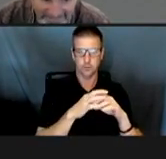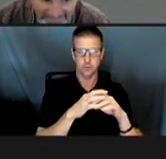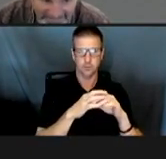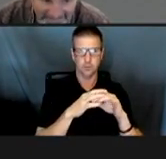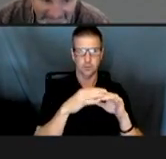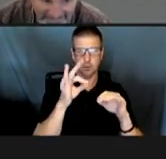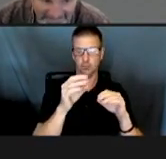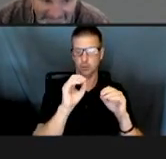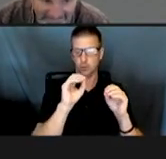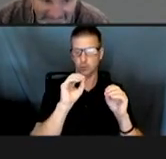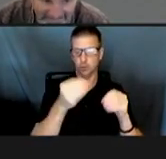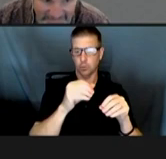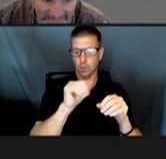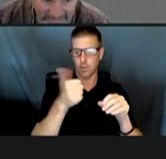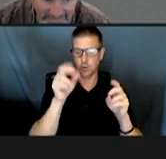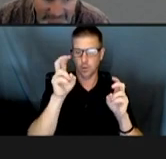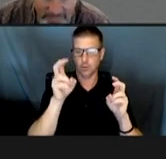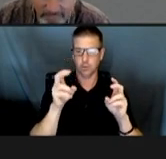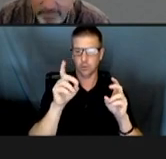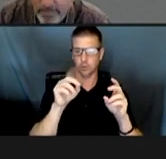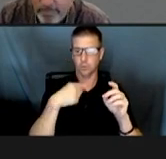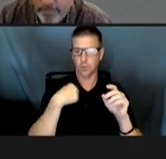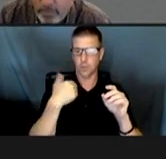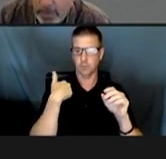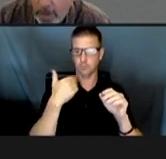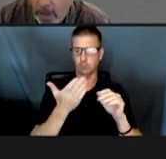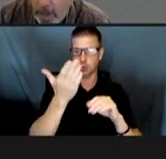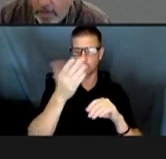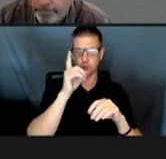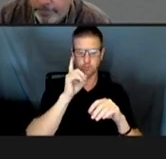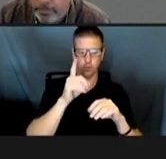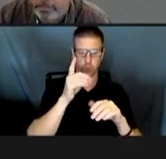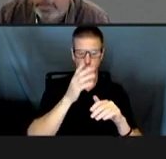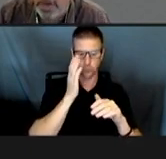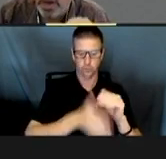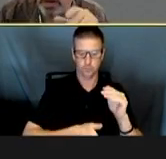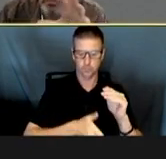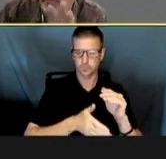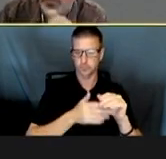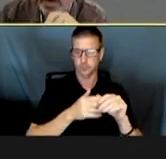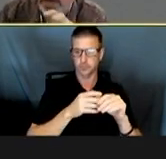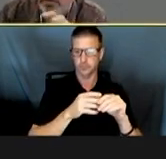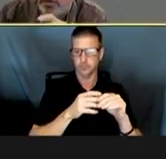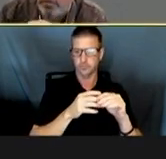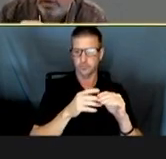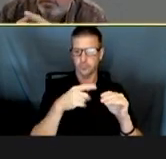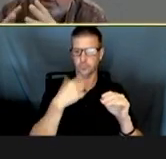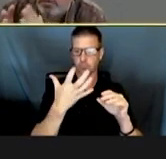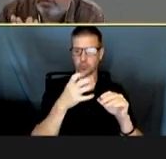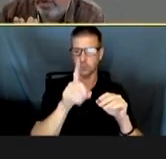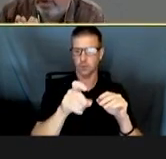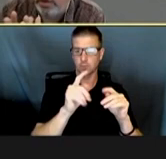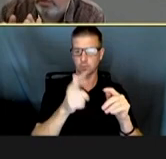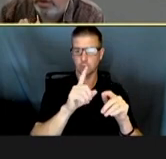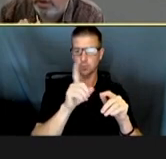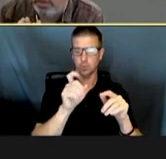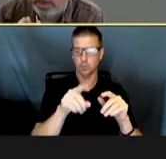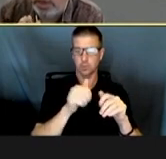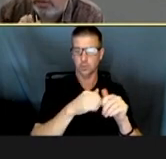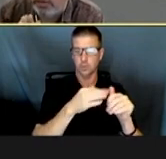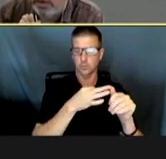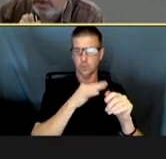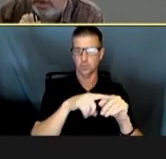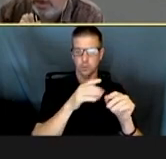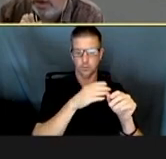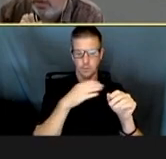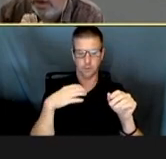If there are no other items, do we have a motion for adjournment? I just wanted to ask a quick question with volunteers and